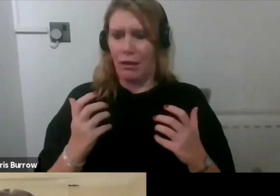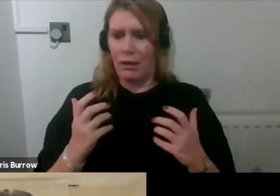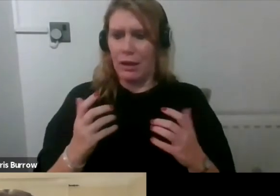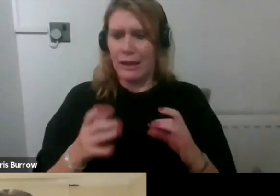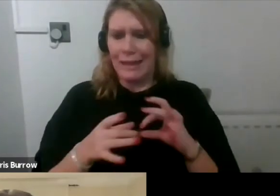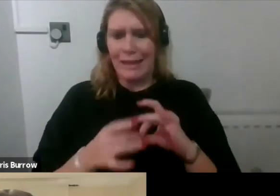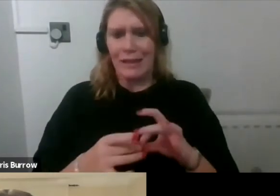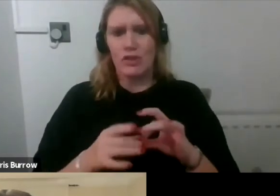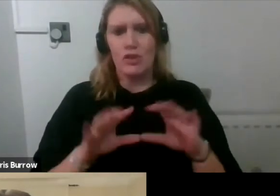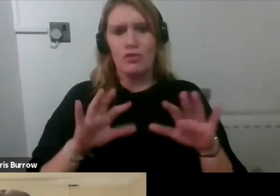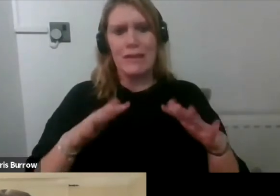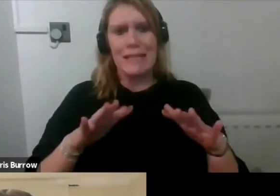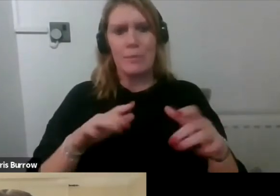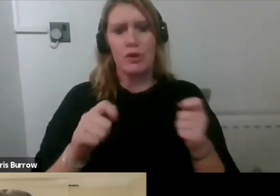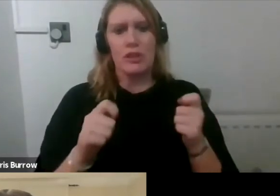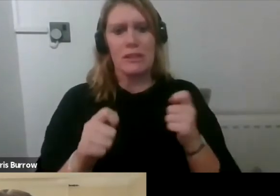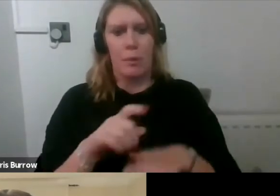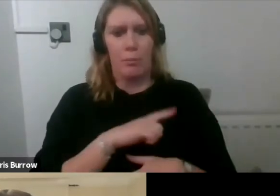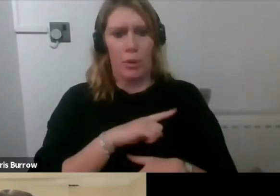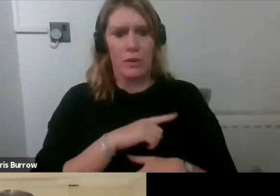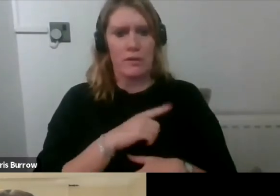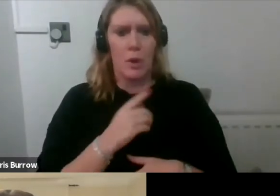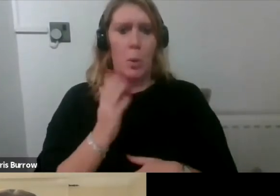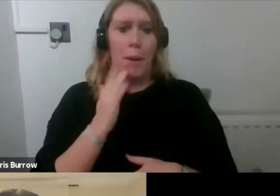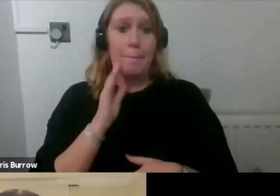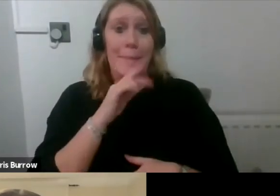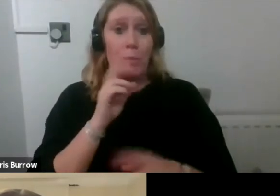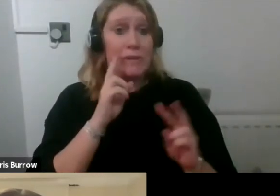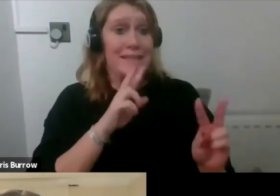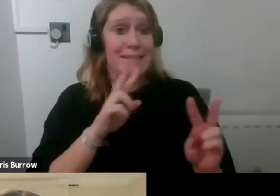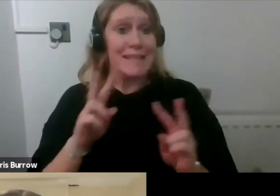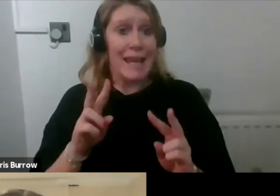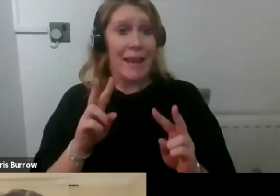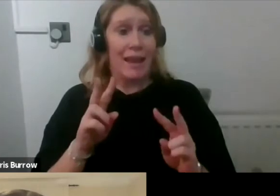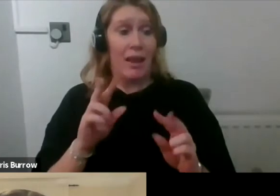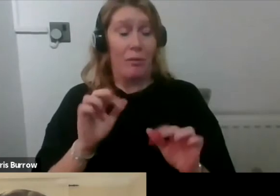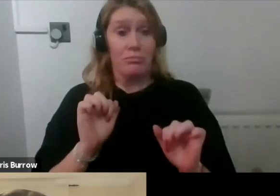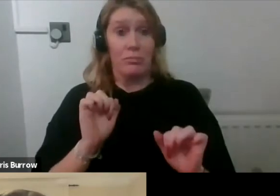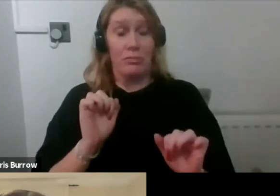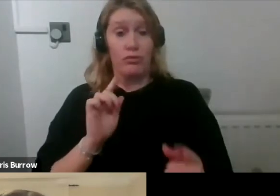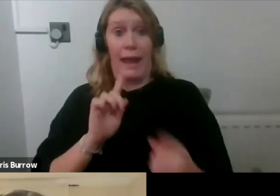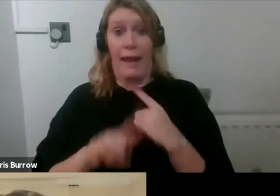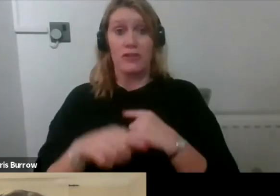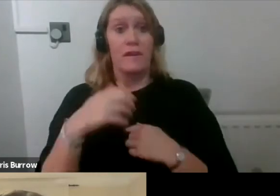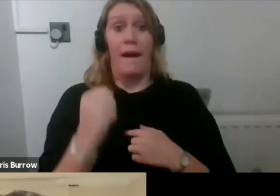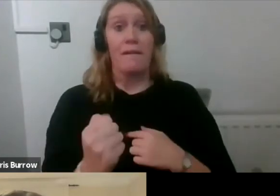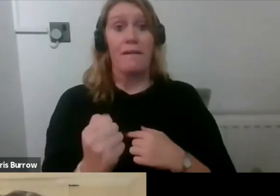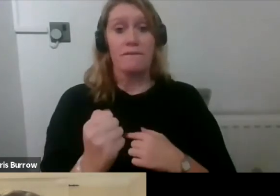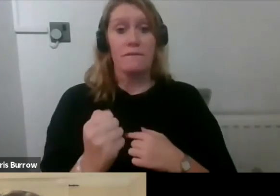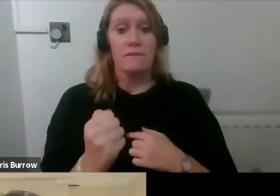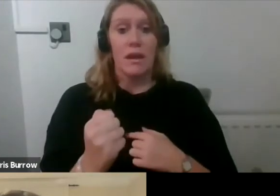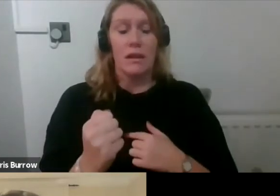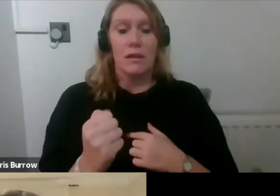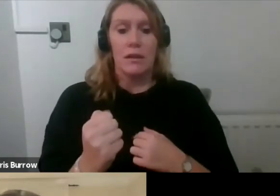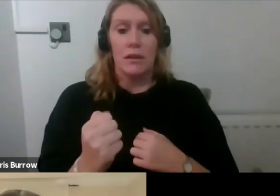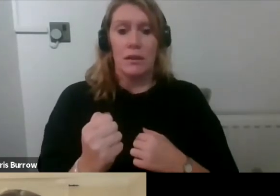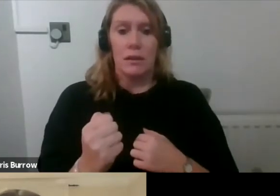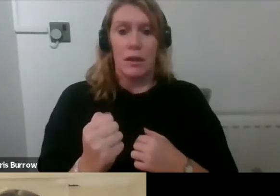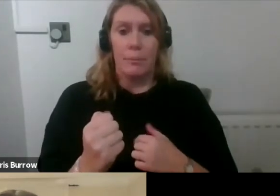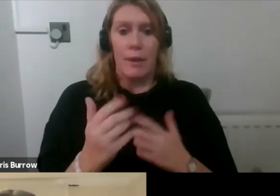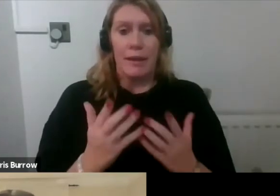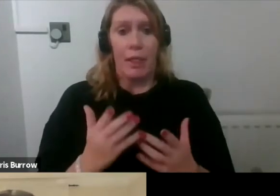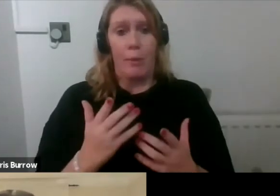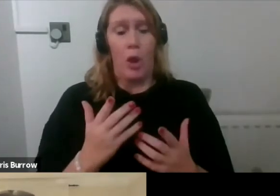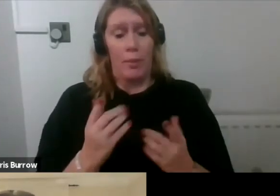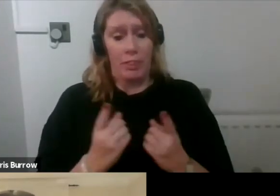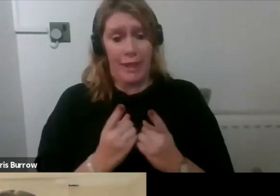whatever people see it, it provokes a reaction. And interestingly, some of the moments, because some of the things on the website are real. It has